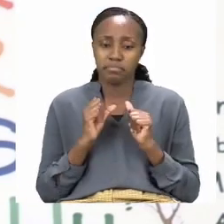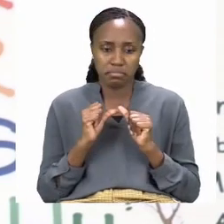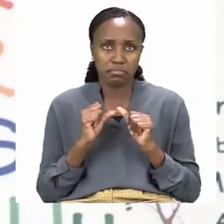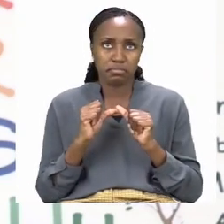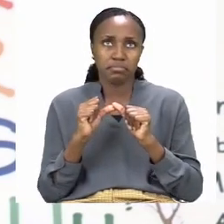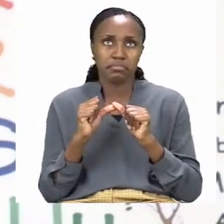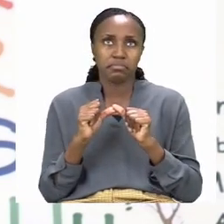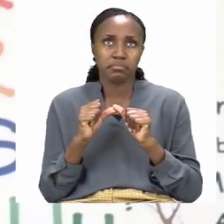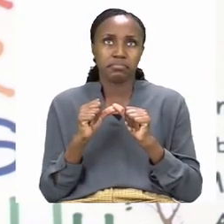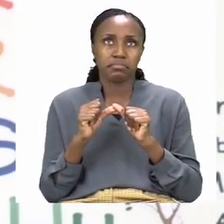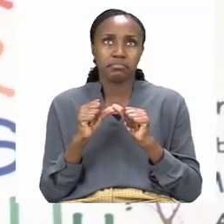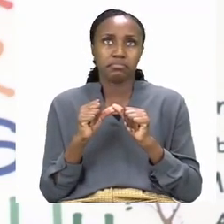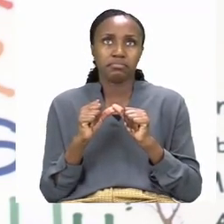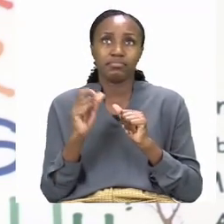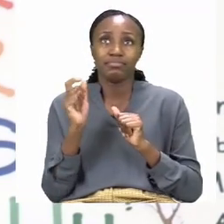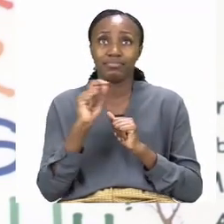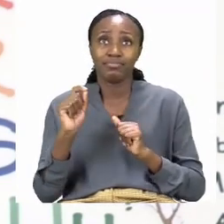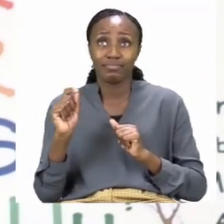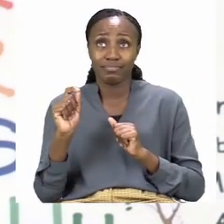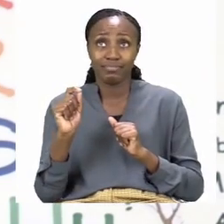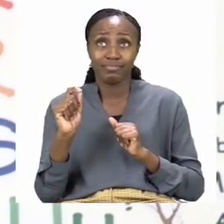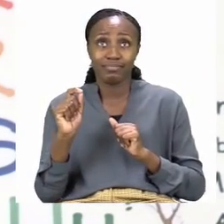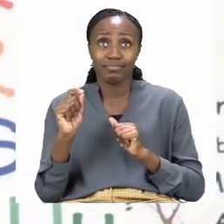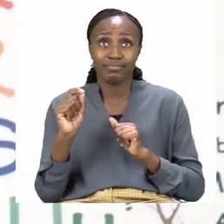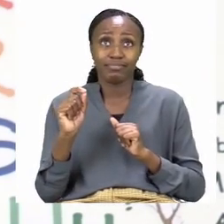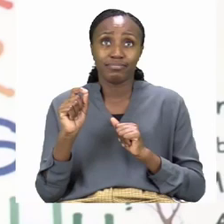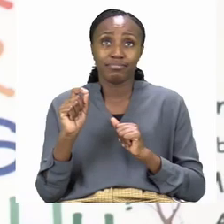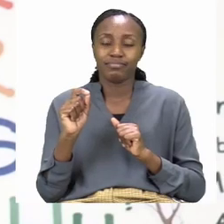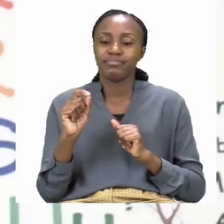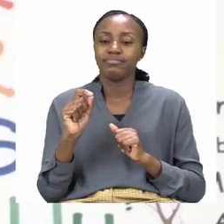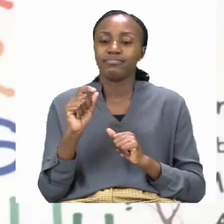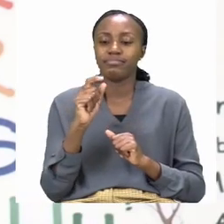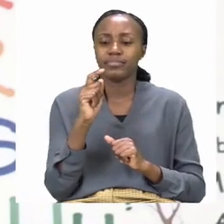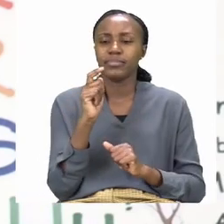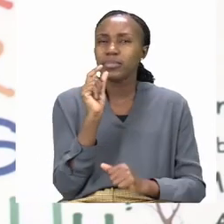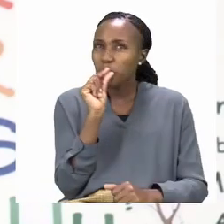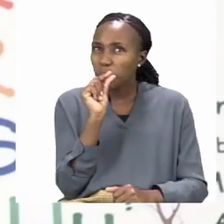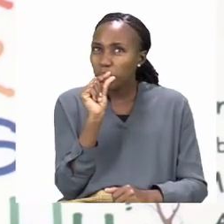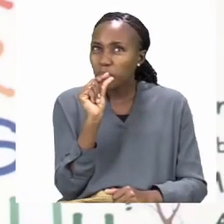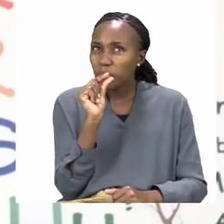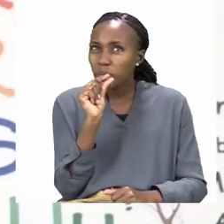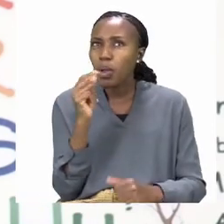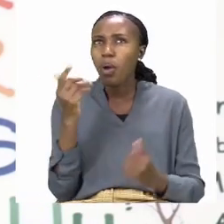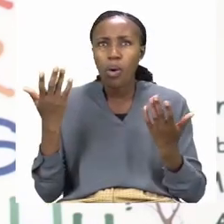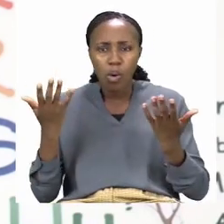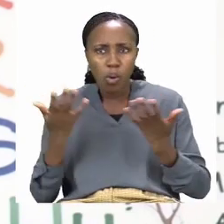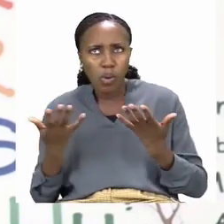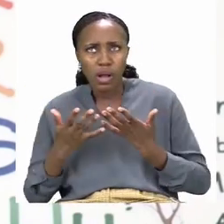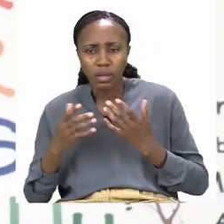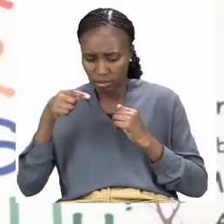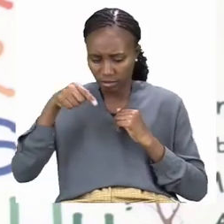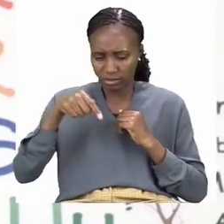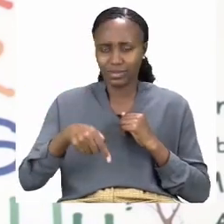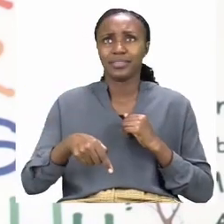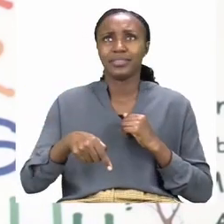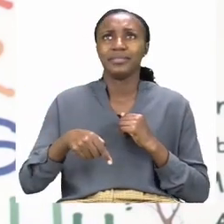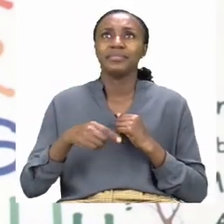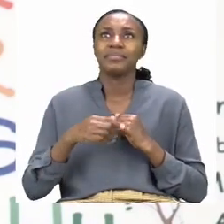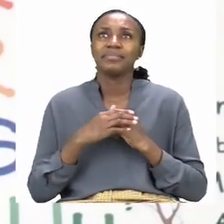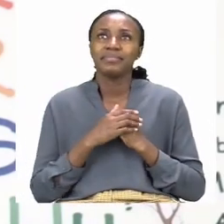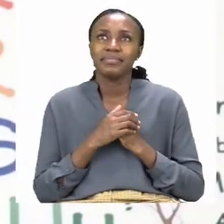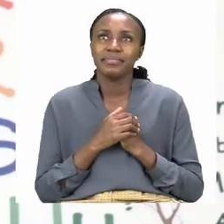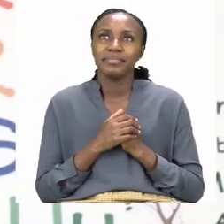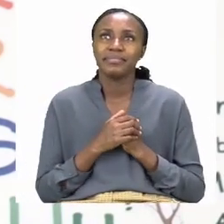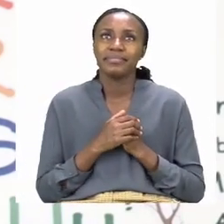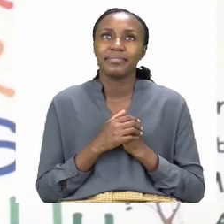to go ahead and write in the word little, the word where, and the word down in